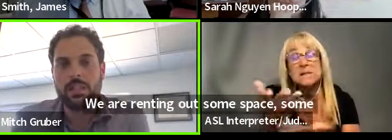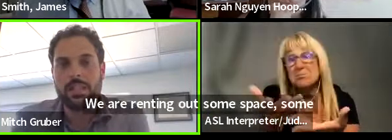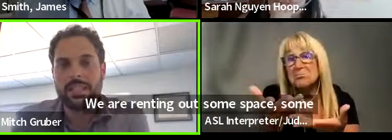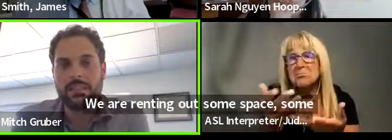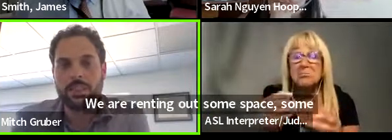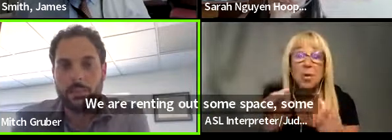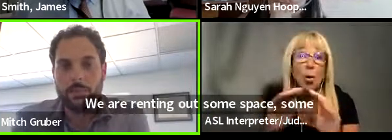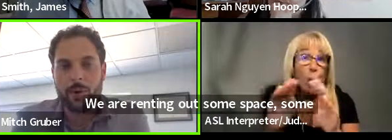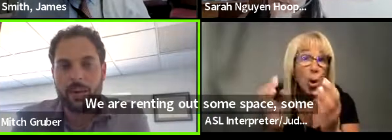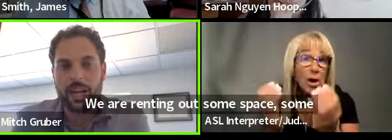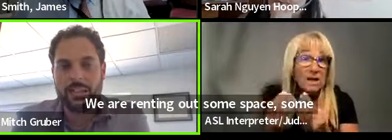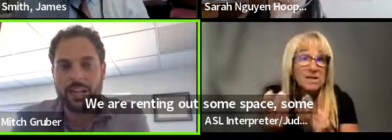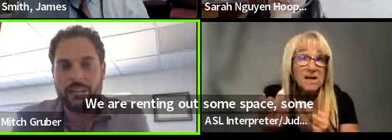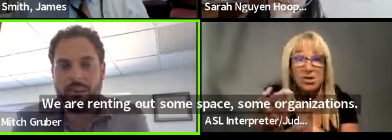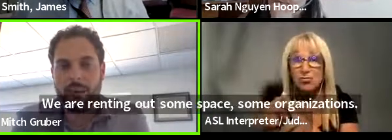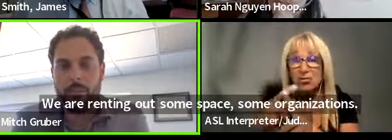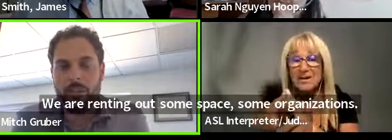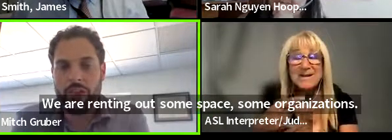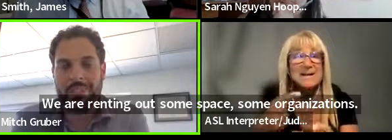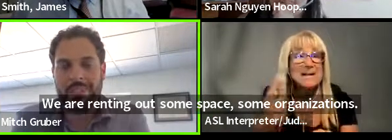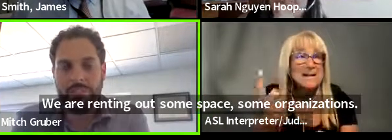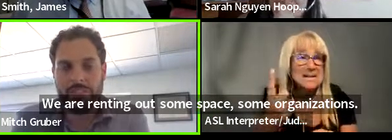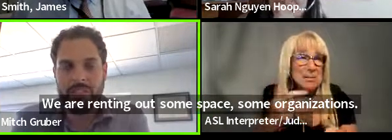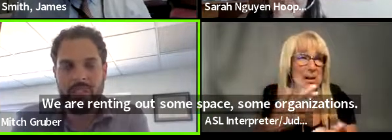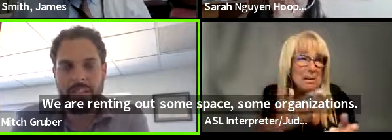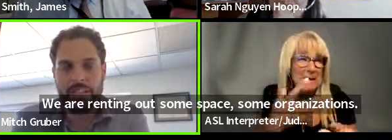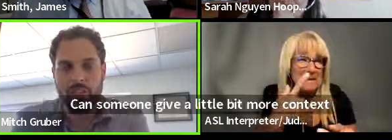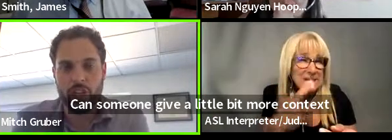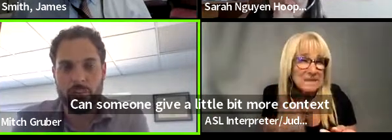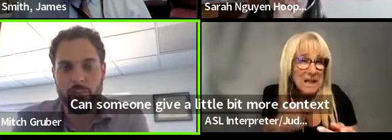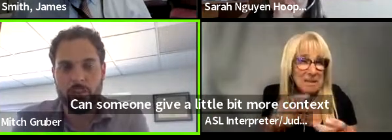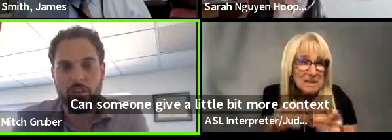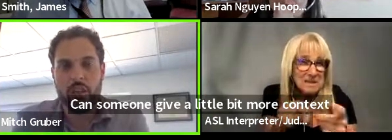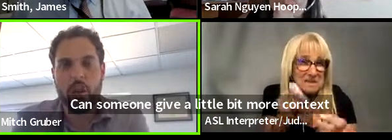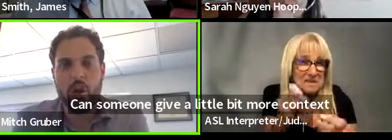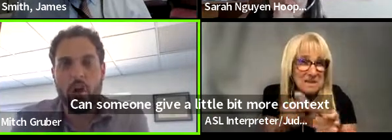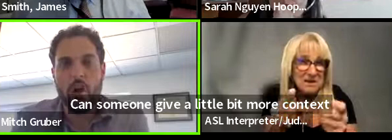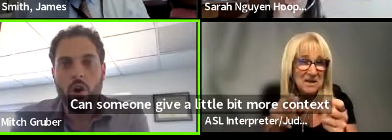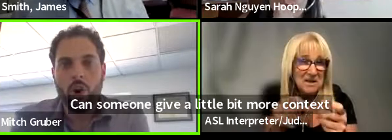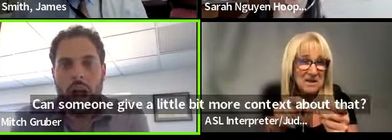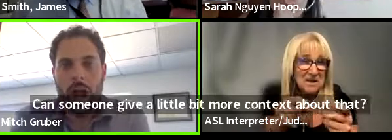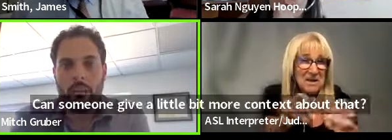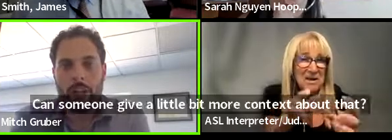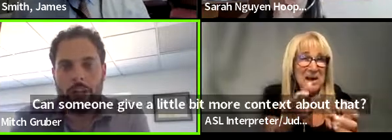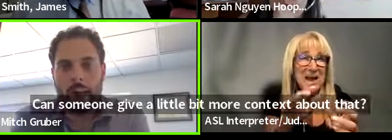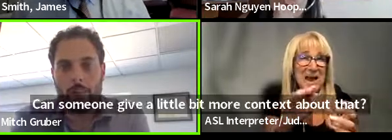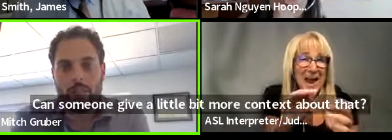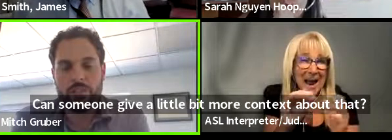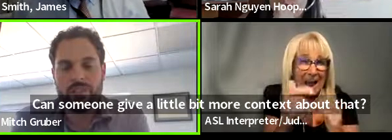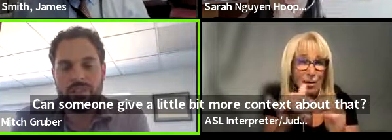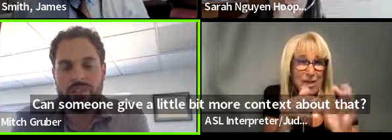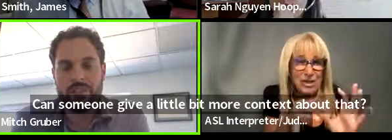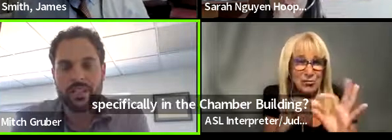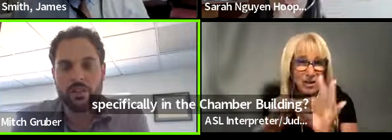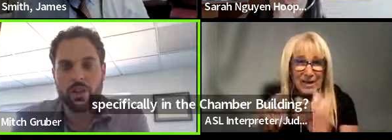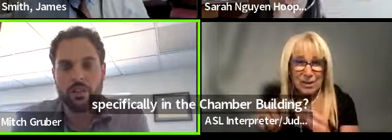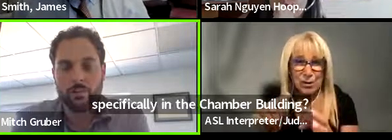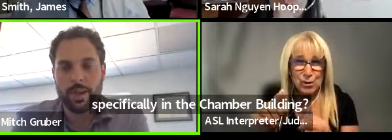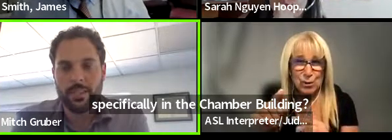someone give a little bit more context about that specifically in the chamber building? How